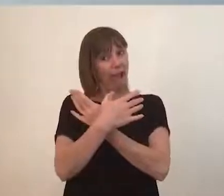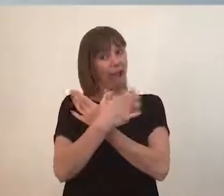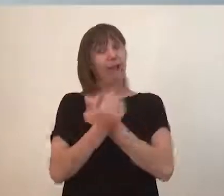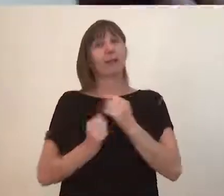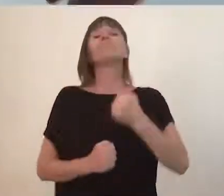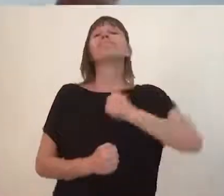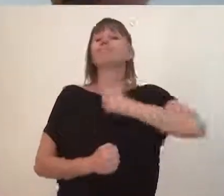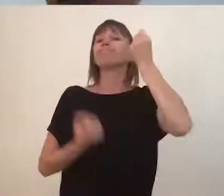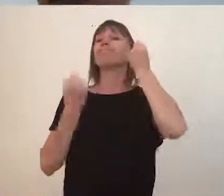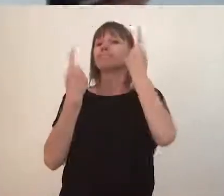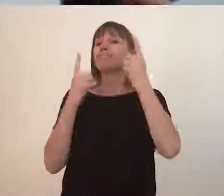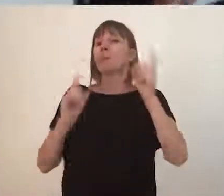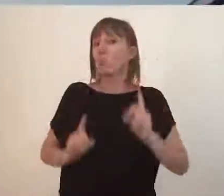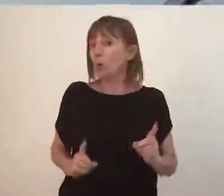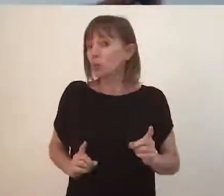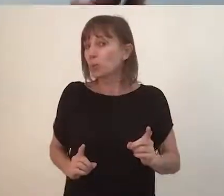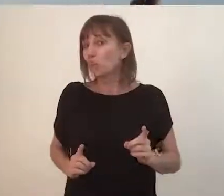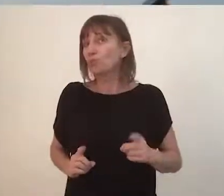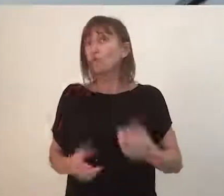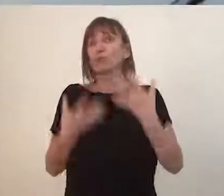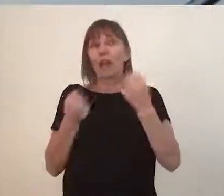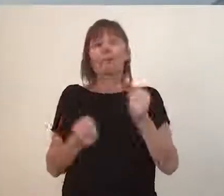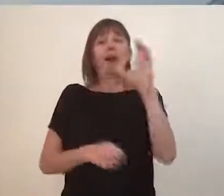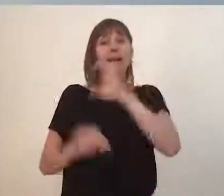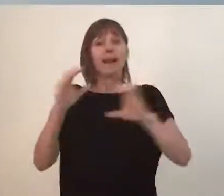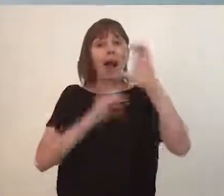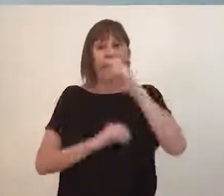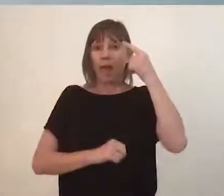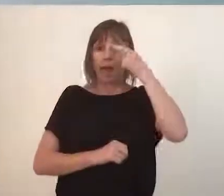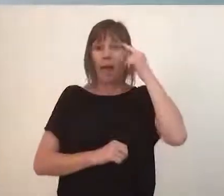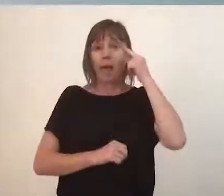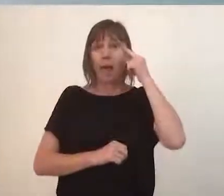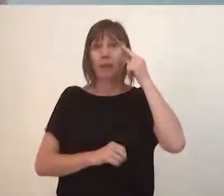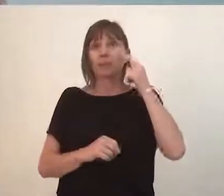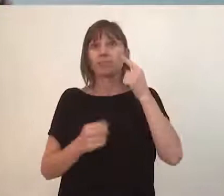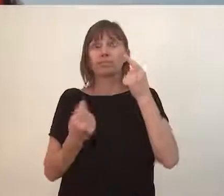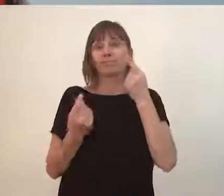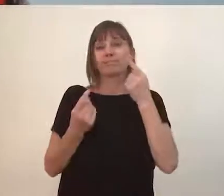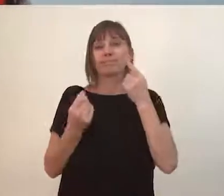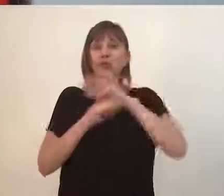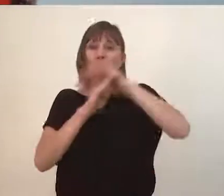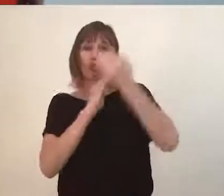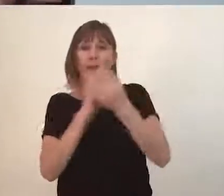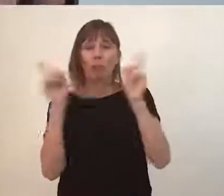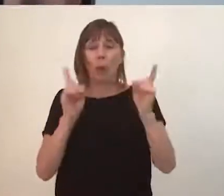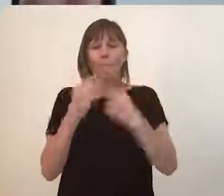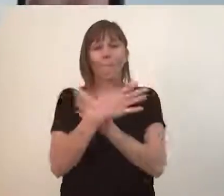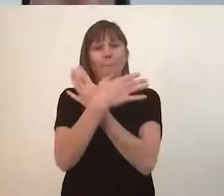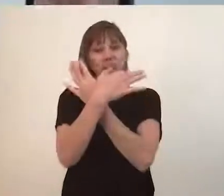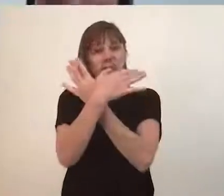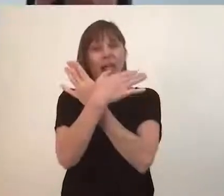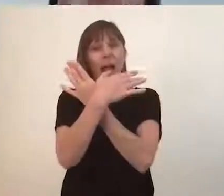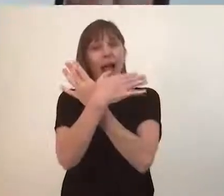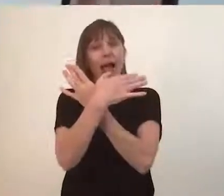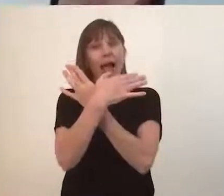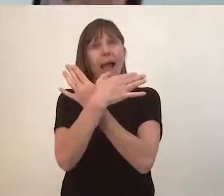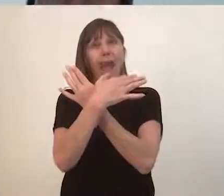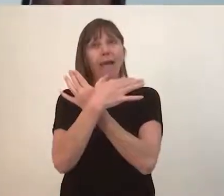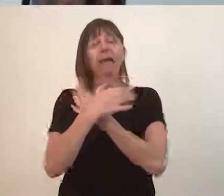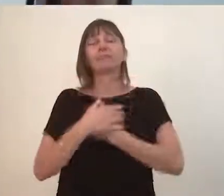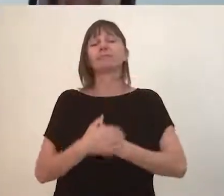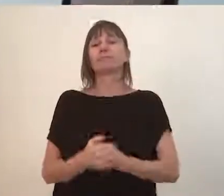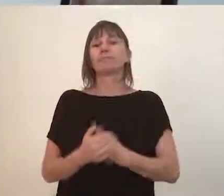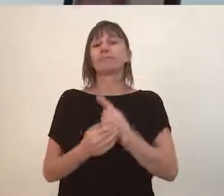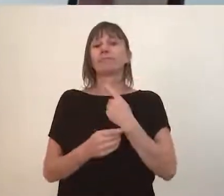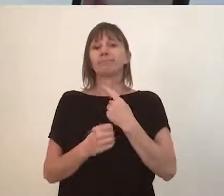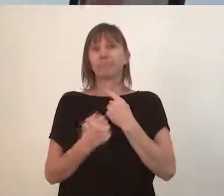home. Since this is a butterfly look, my idea is to have the coloured eyeshadow in the rough shape of a butterfly